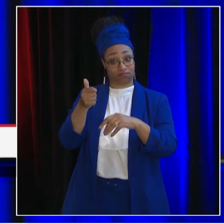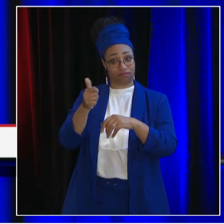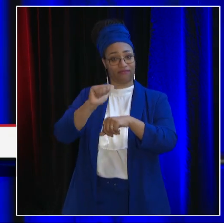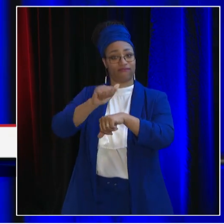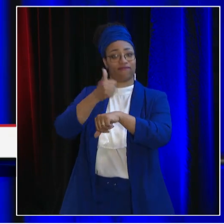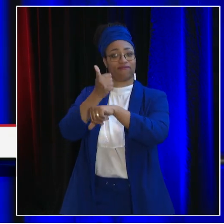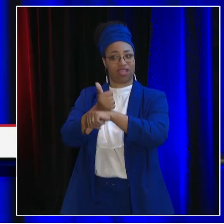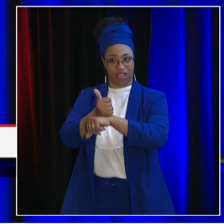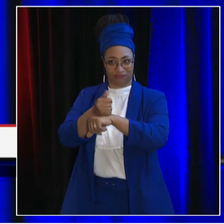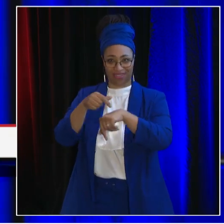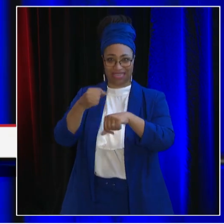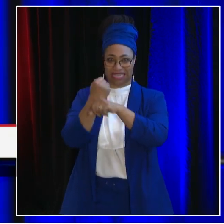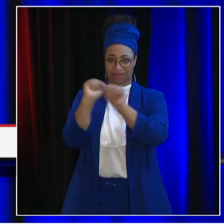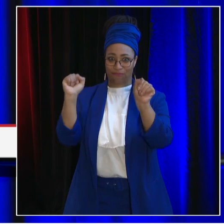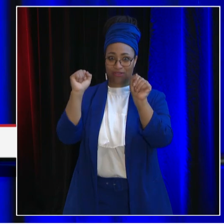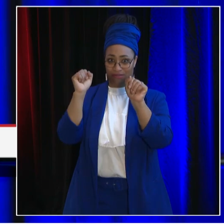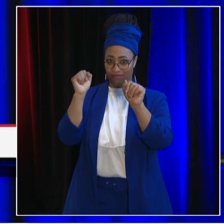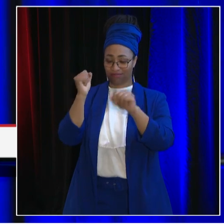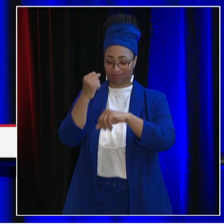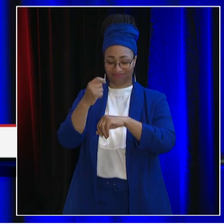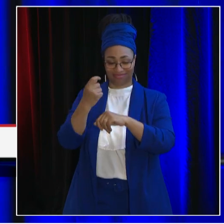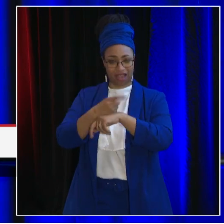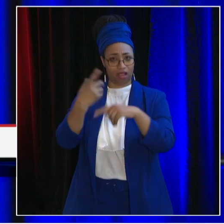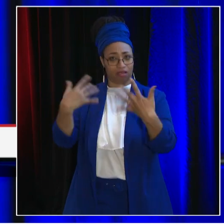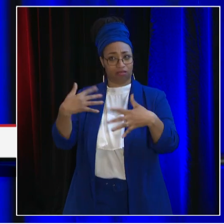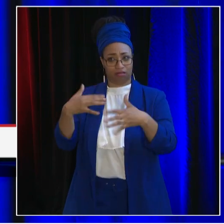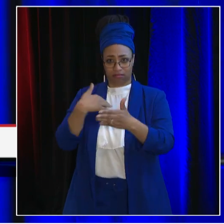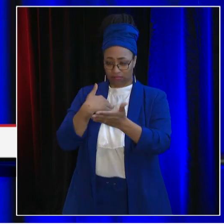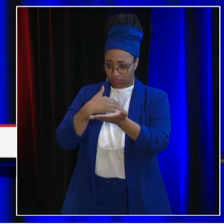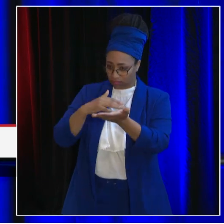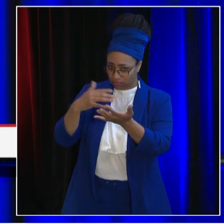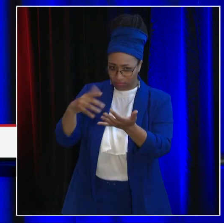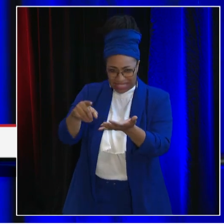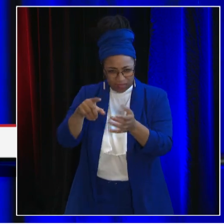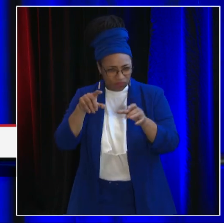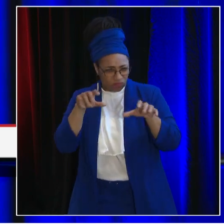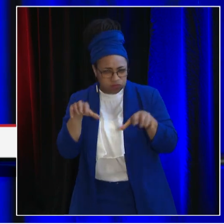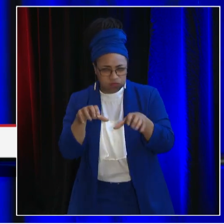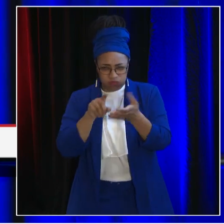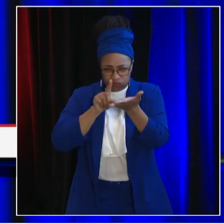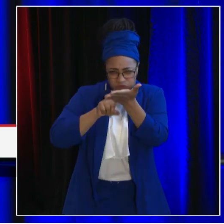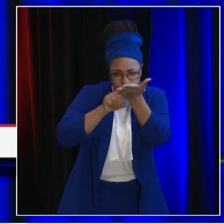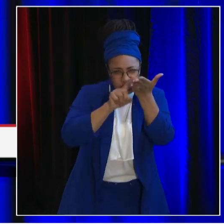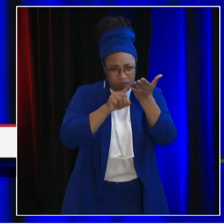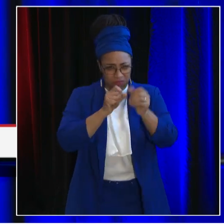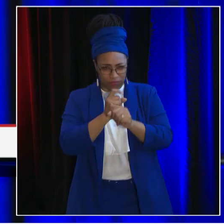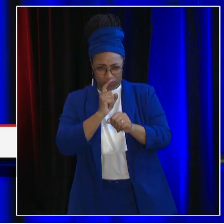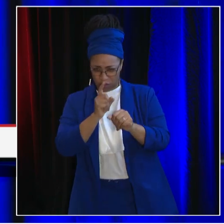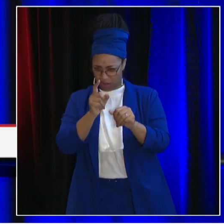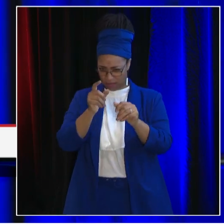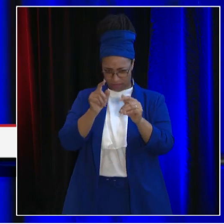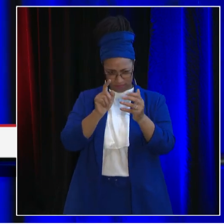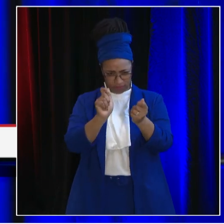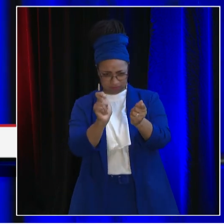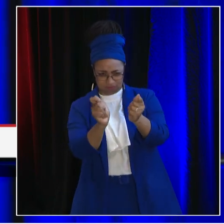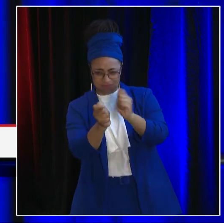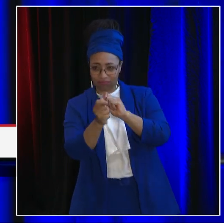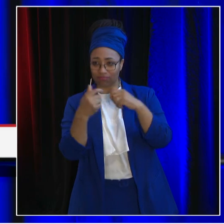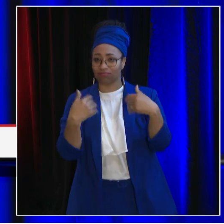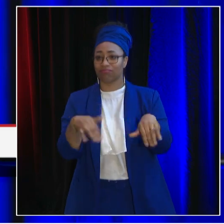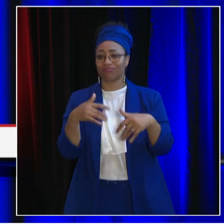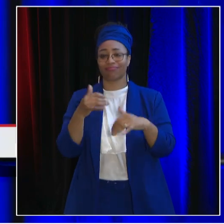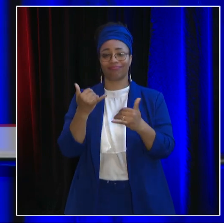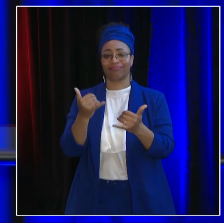who researched and pushed it through, so I would like to acknowledge Loretta. She's no longer with us, but thank